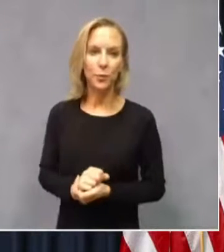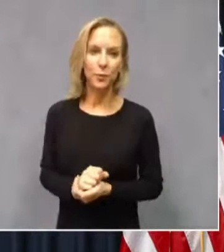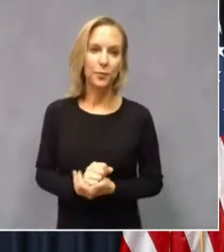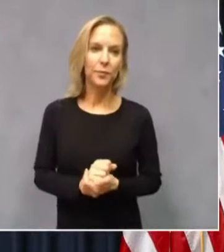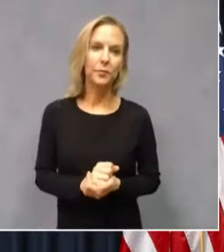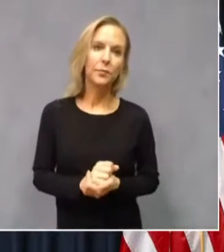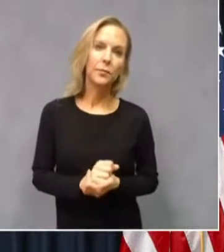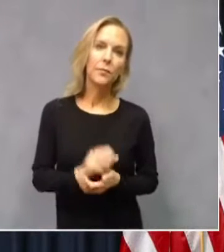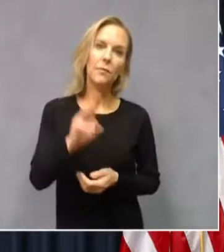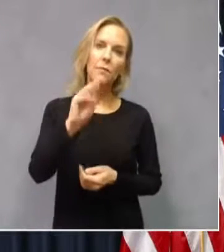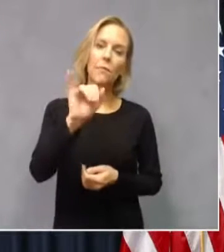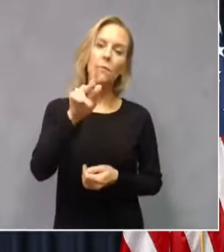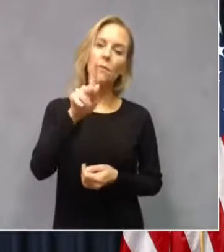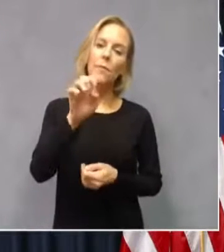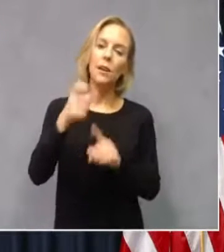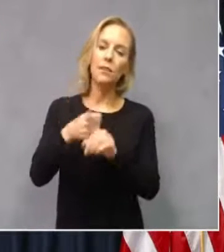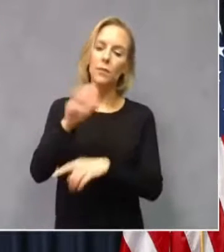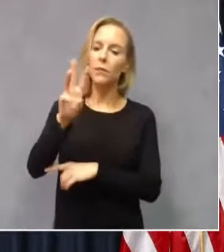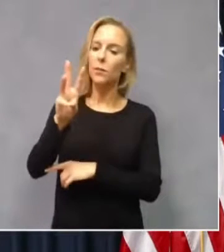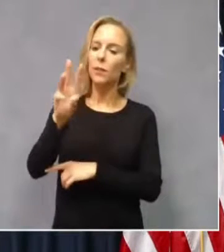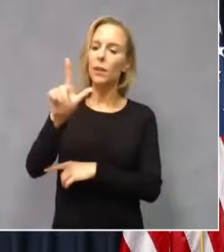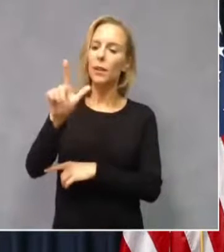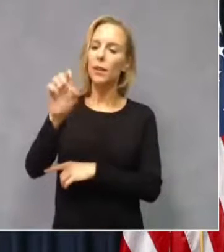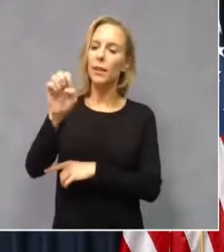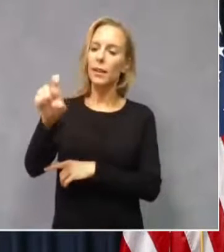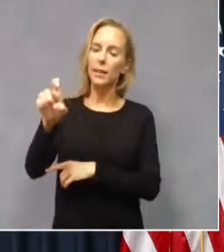from WLEX.